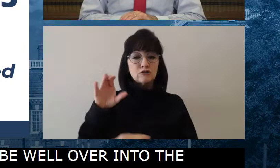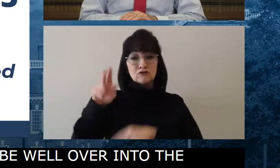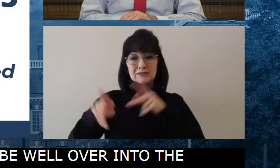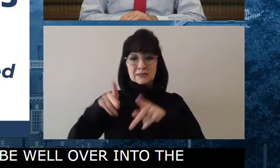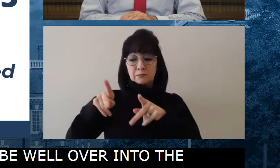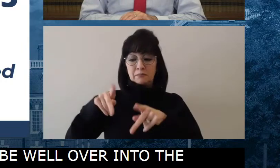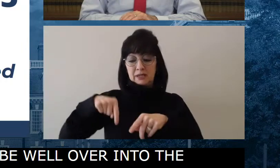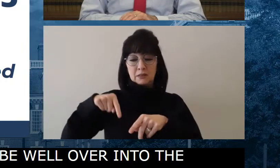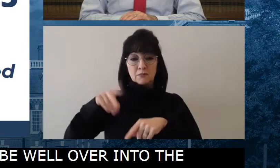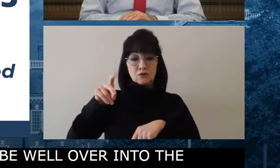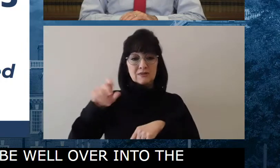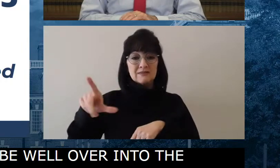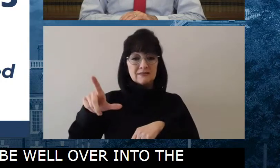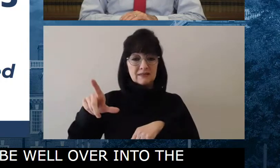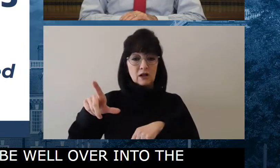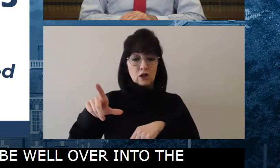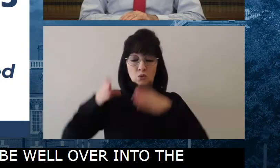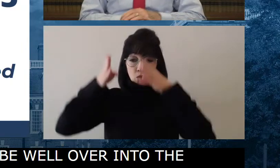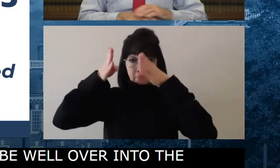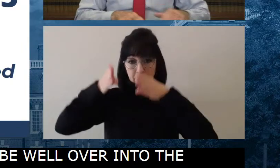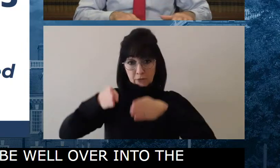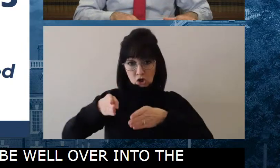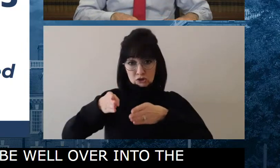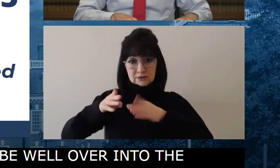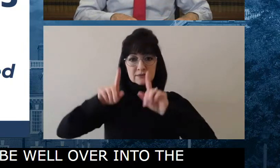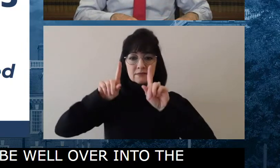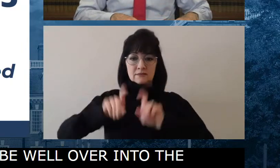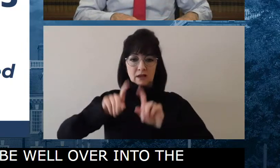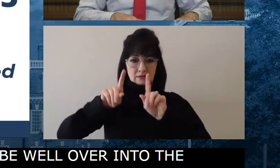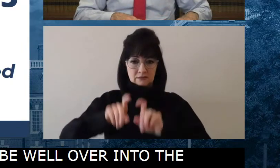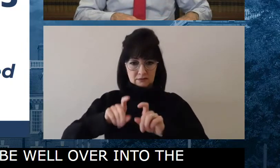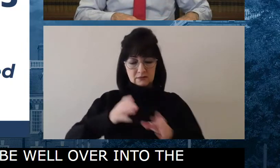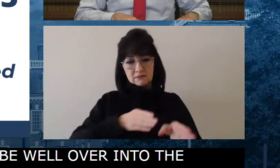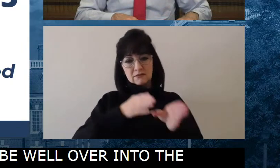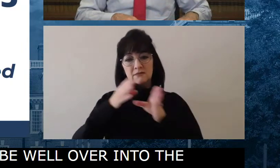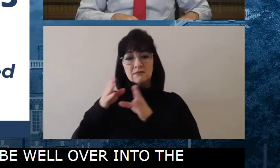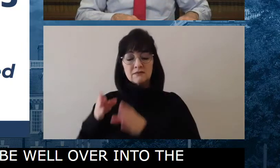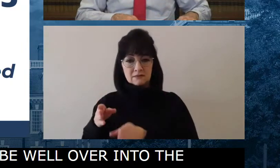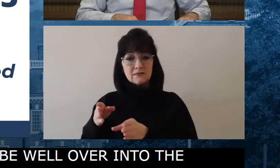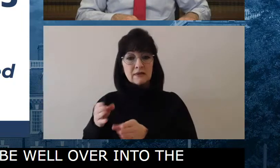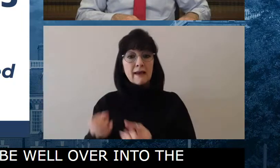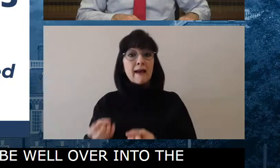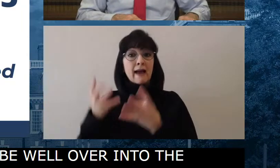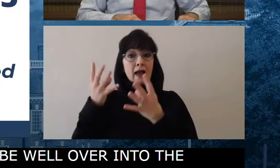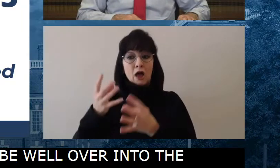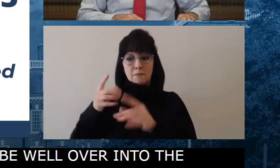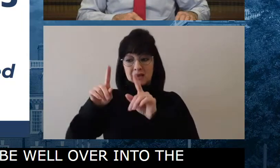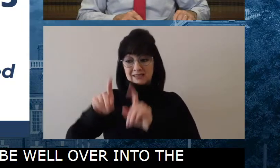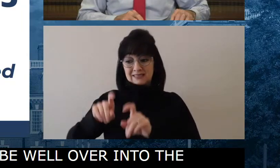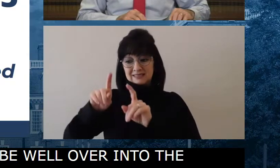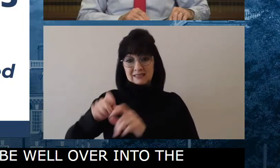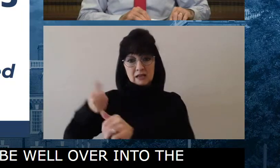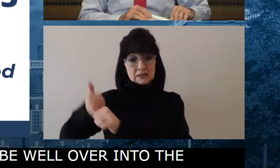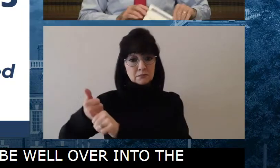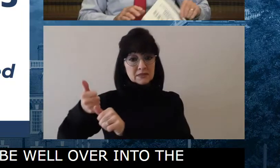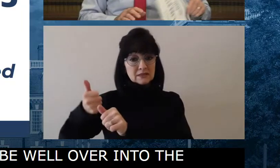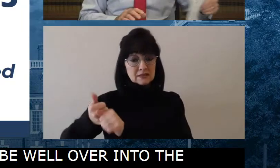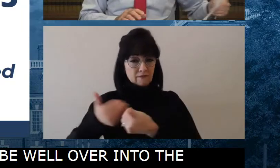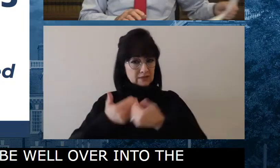974,000 or thereabouts population of our state, and we've done almost 1.4 million tests.